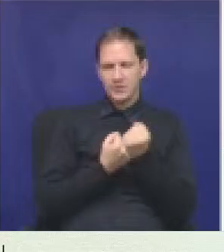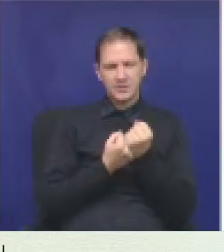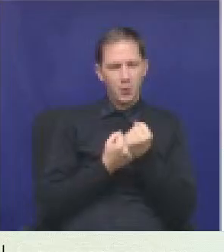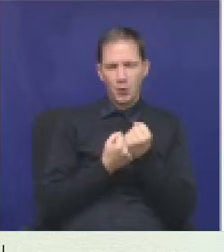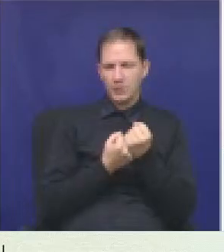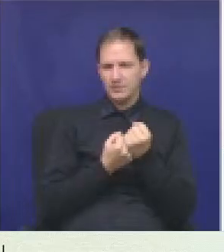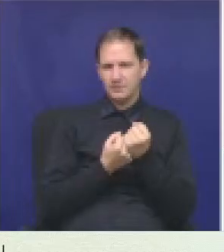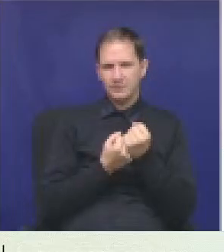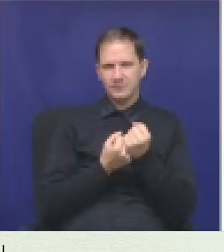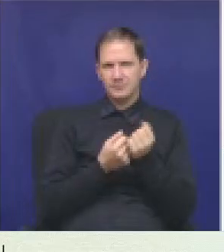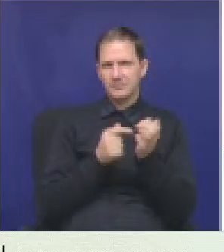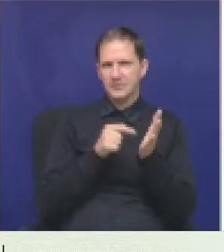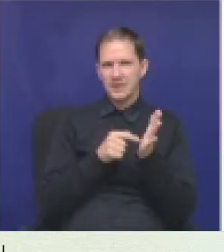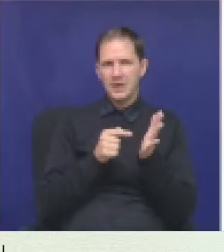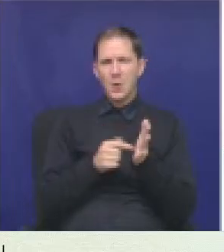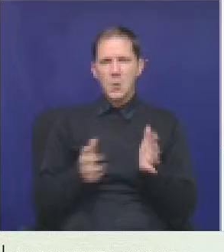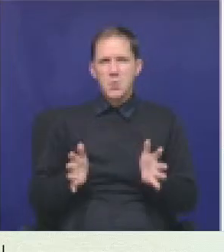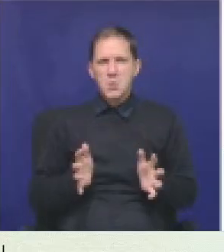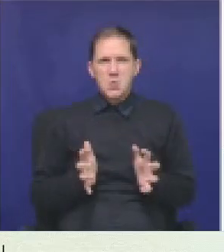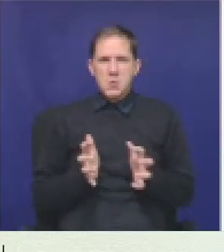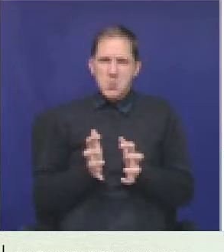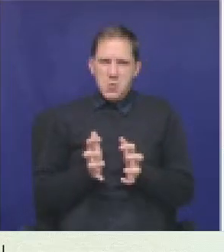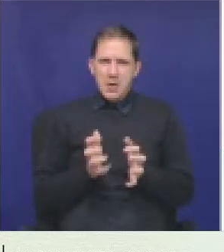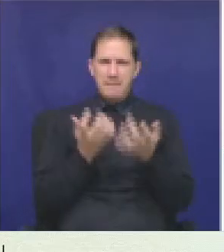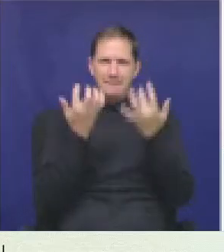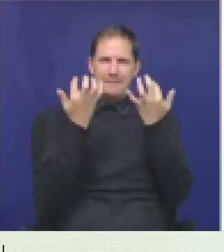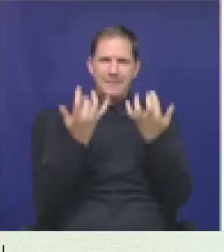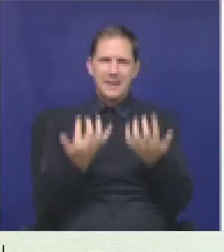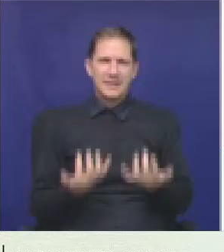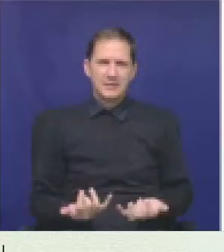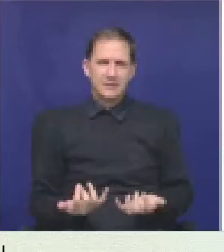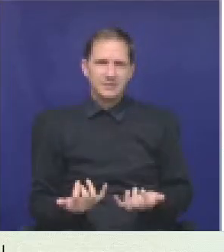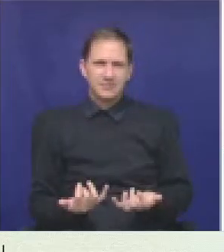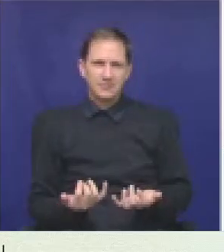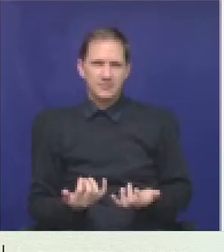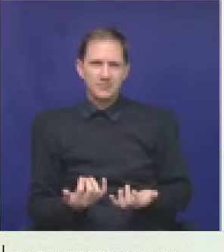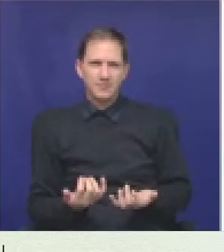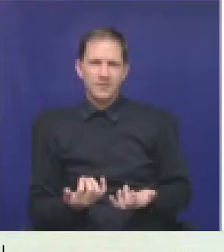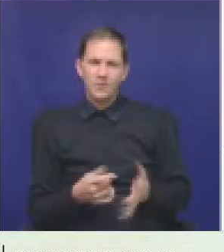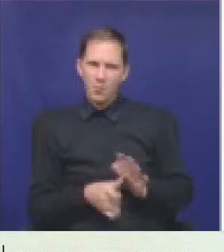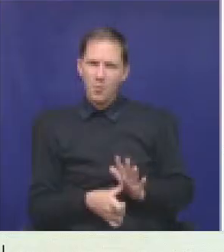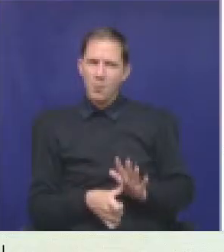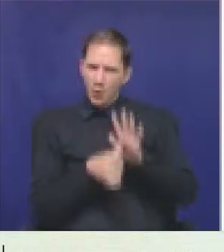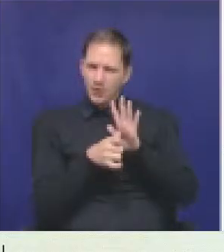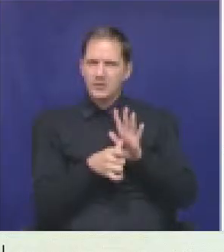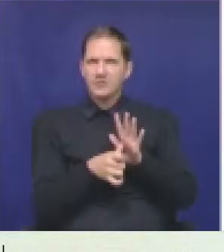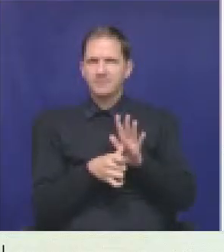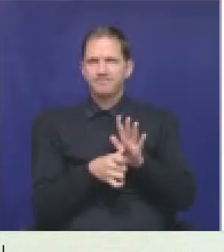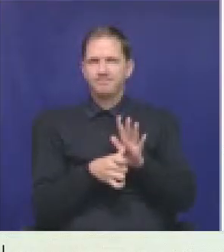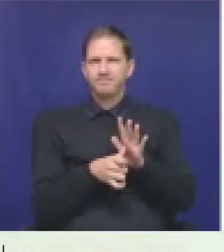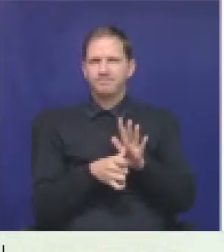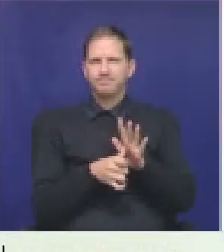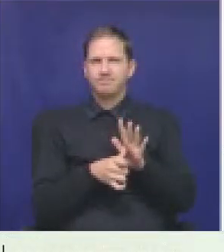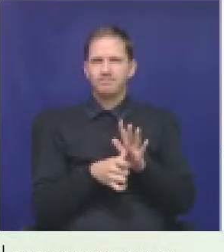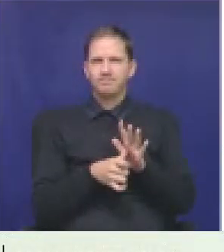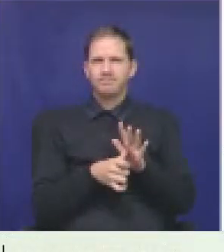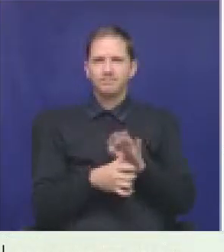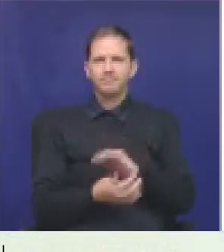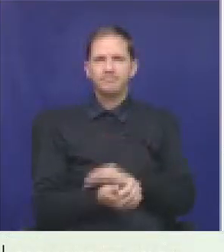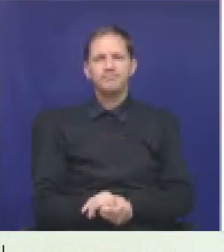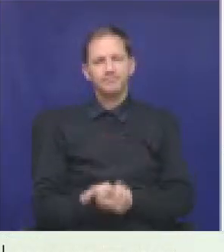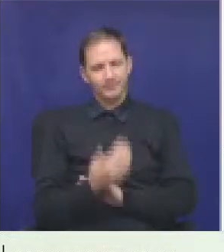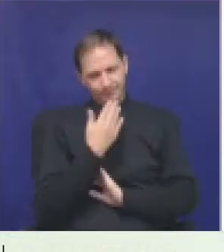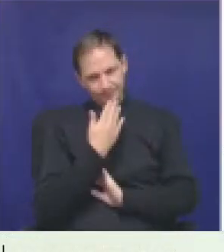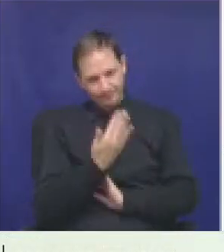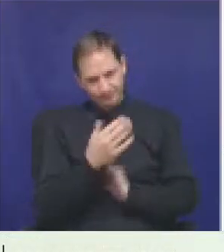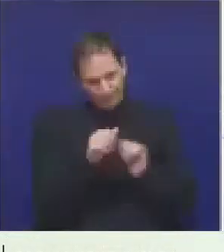this malnourished budget for an important organ of state. Thank you,